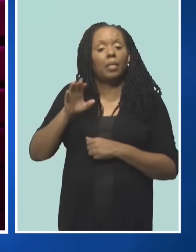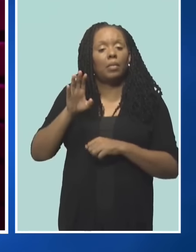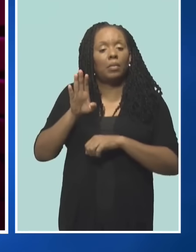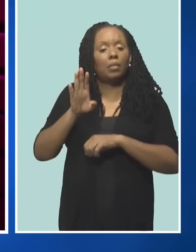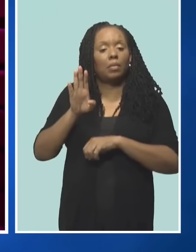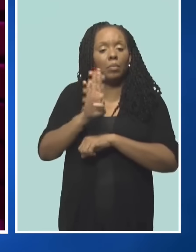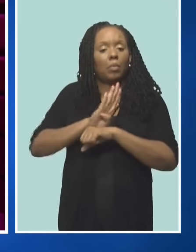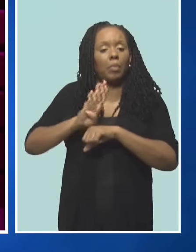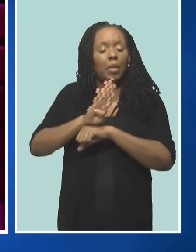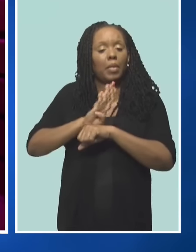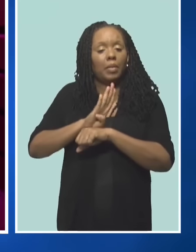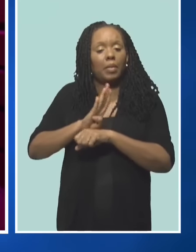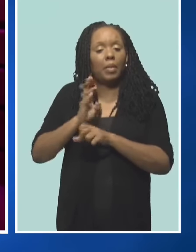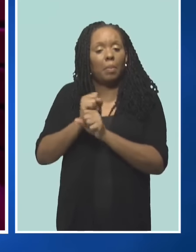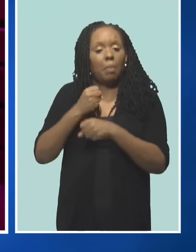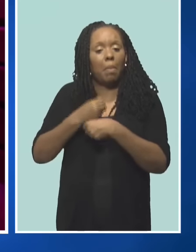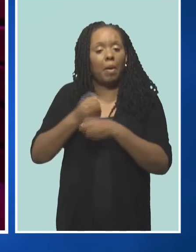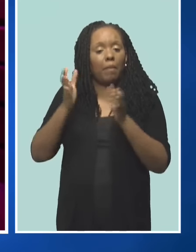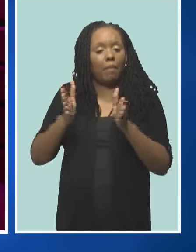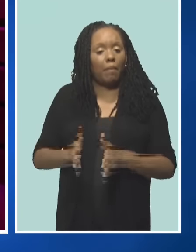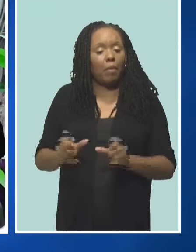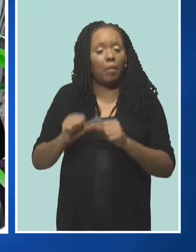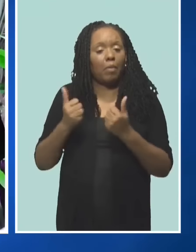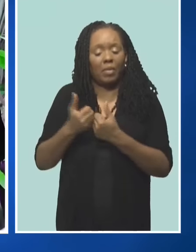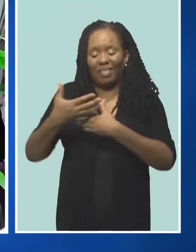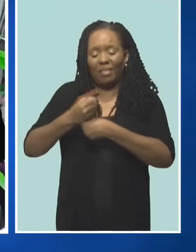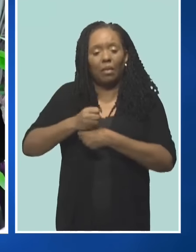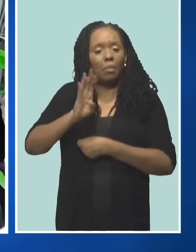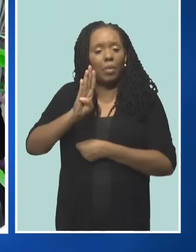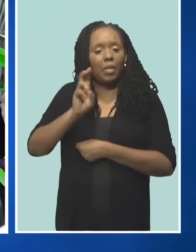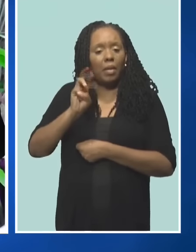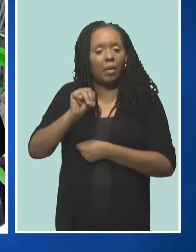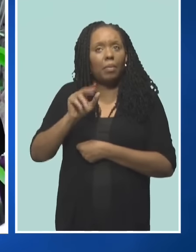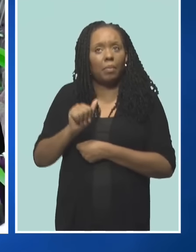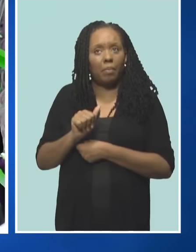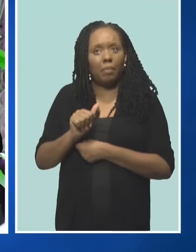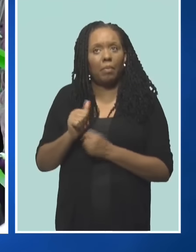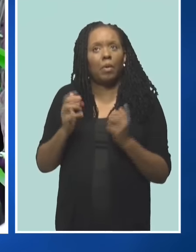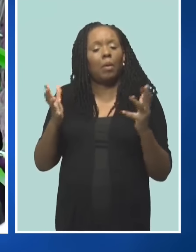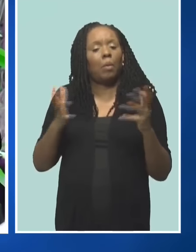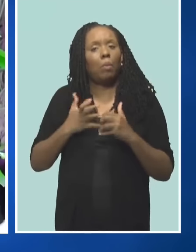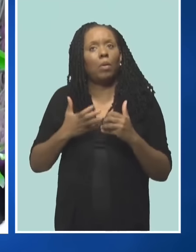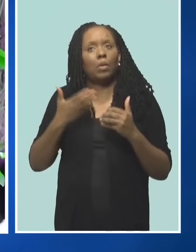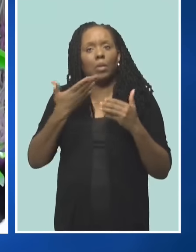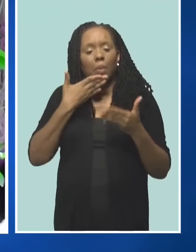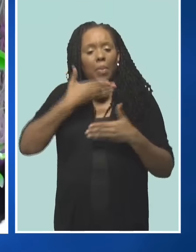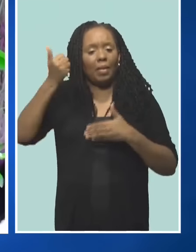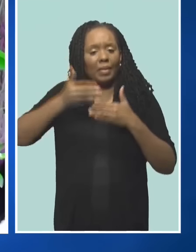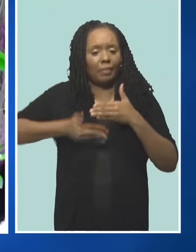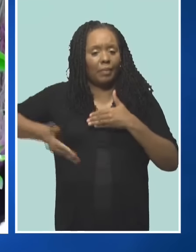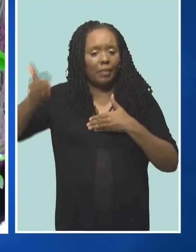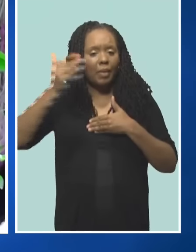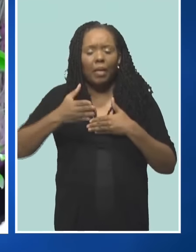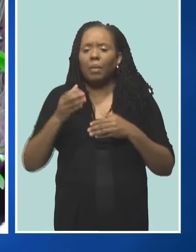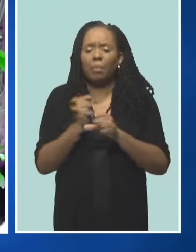the opportunity to help chart a course for the way forward and strengthen Barbados' position in the global